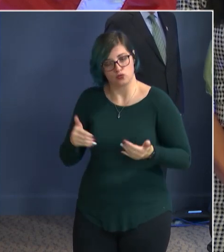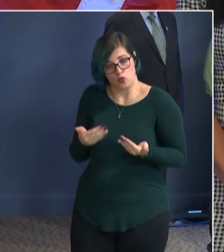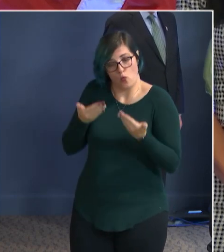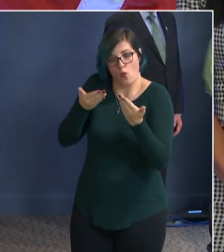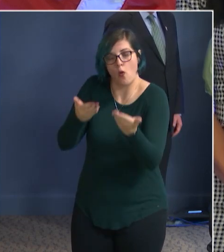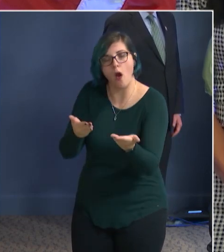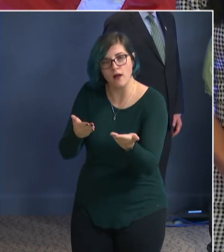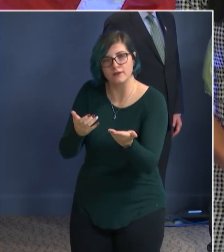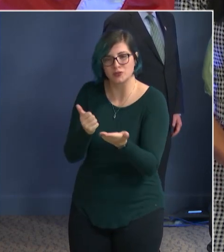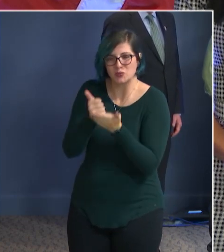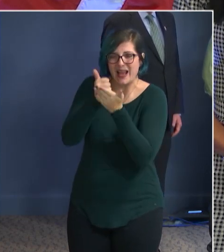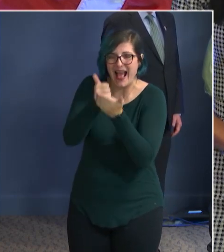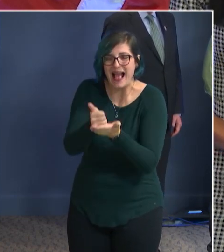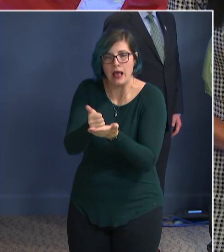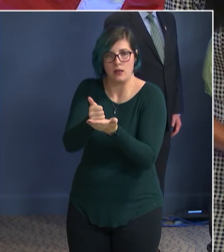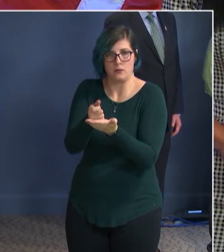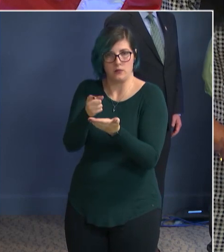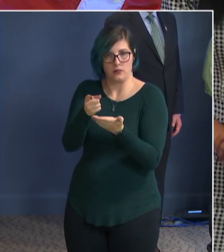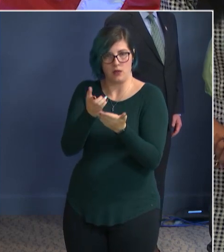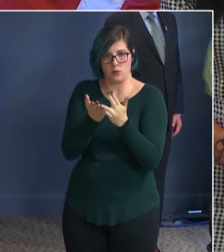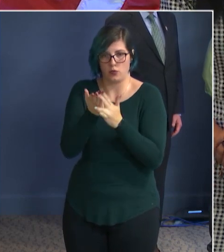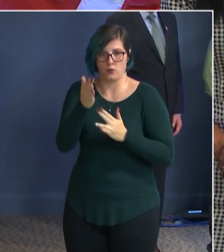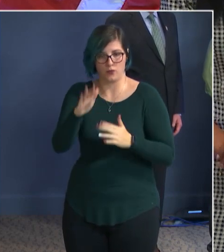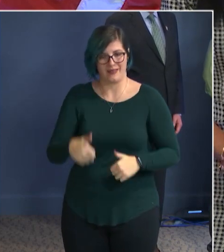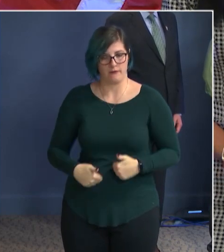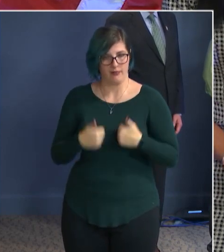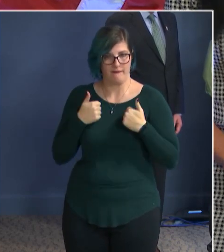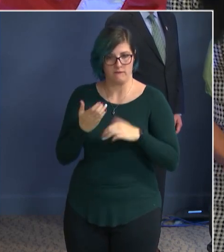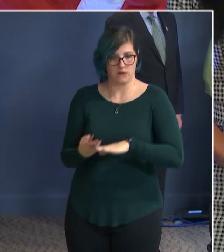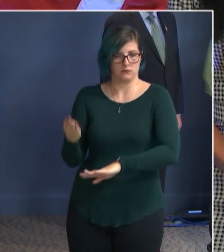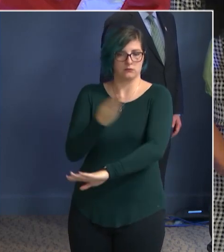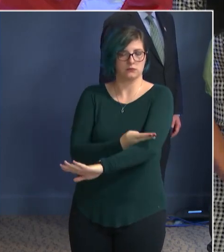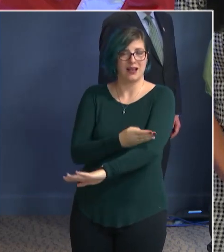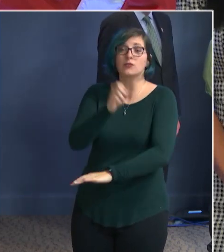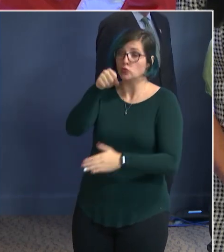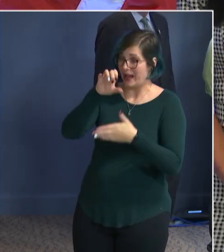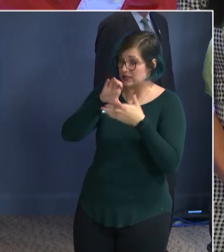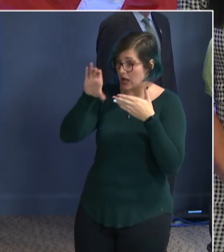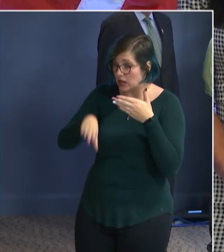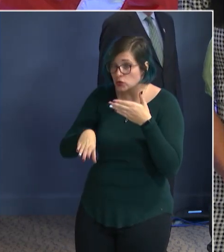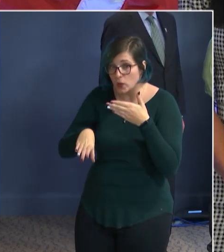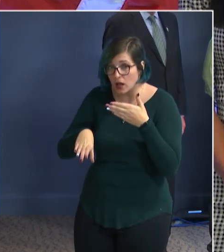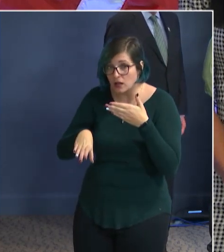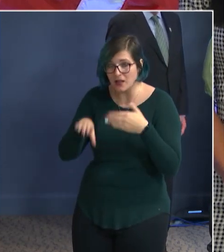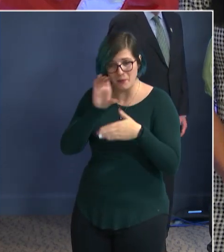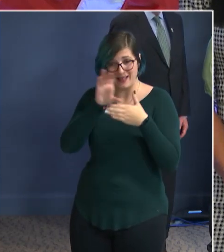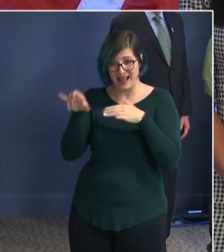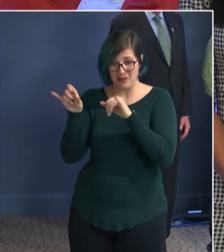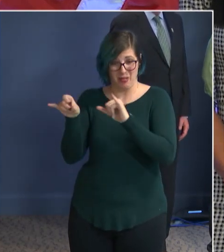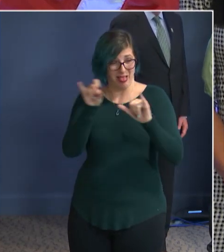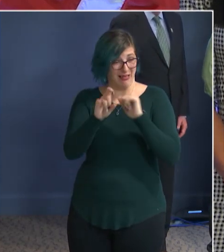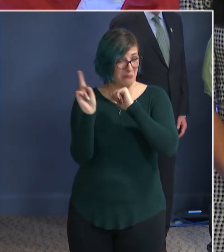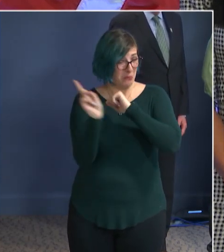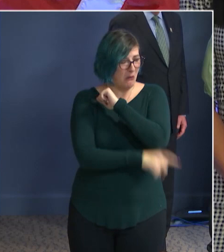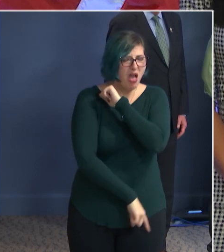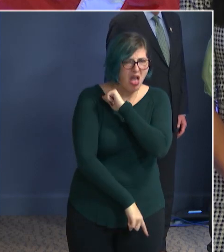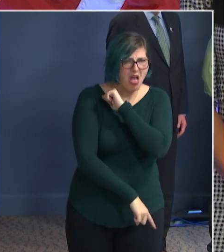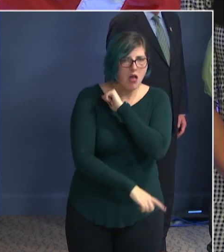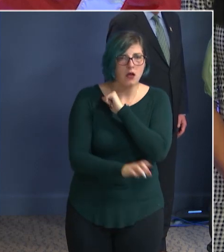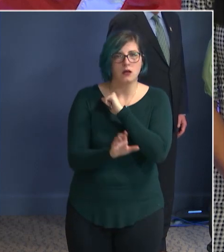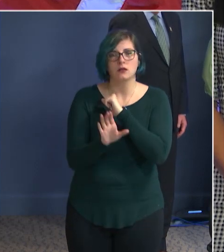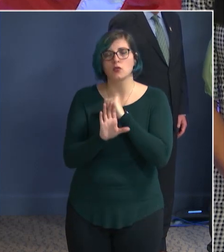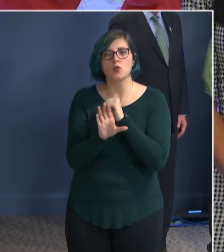that lifeline. So yes, consequences, but consequences shouldn't be thought of in a system that is built